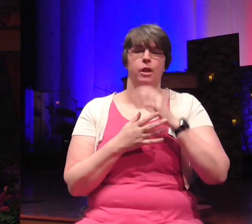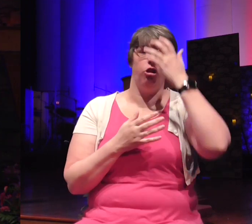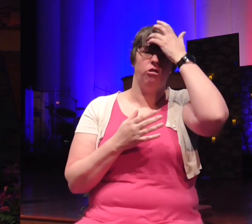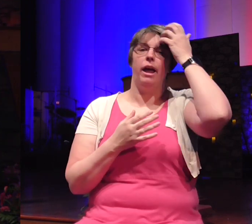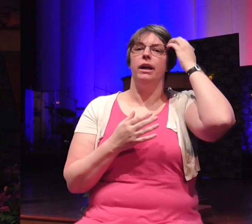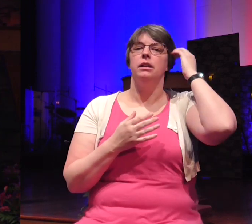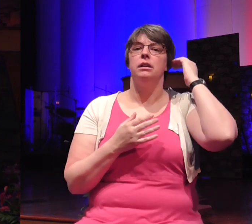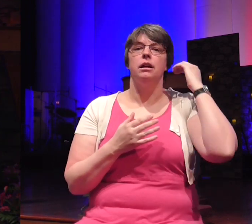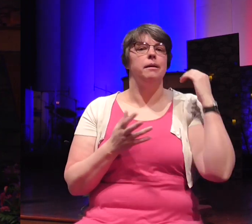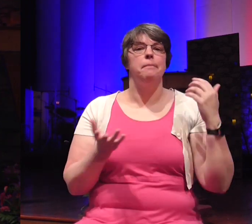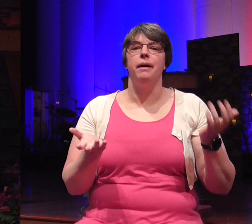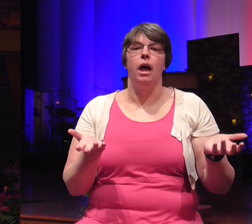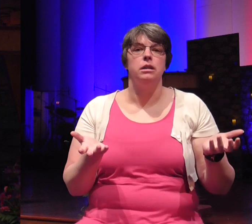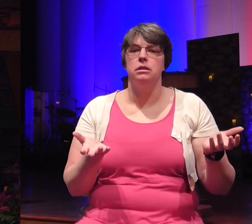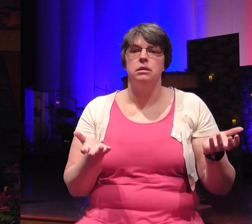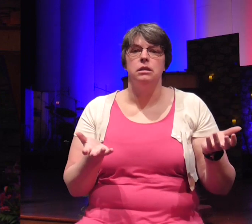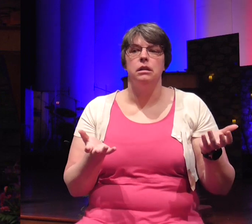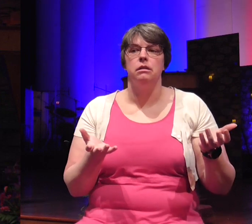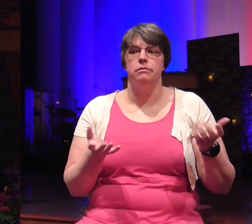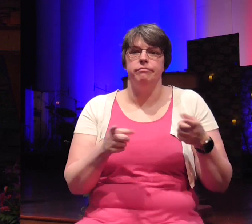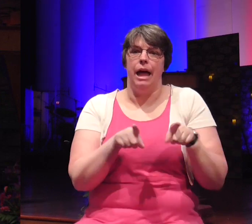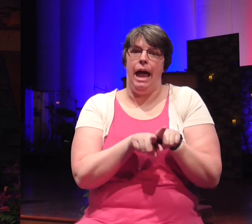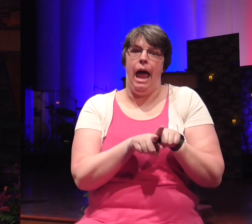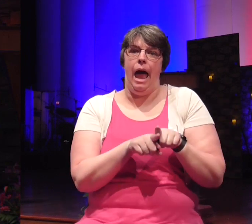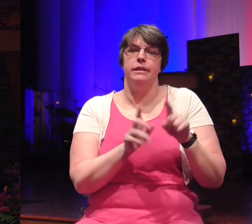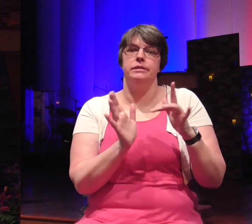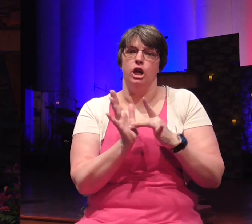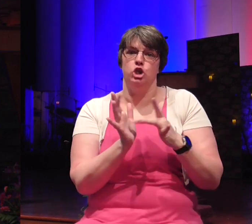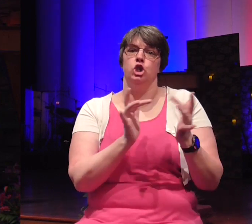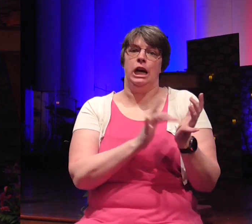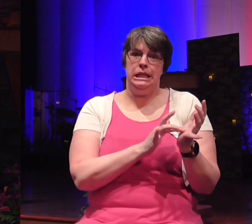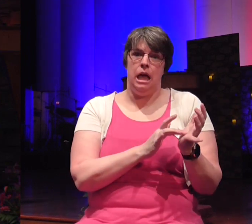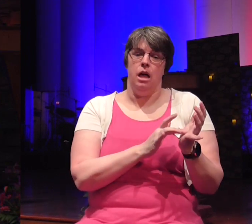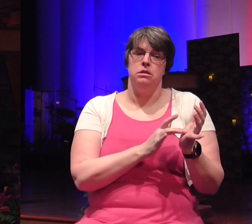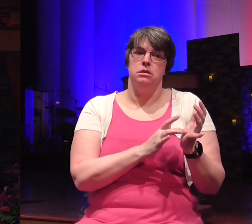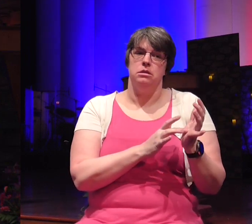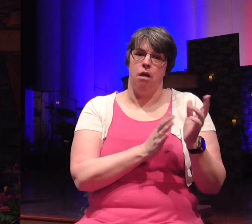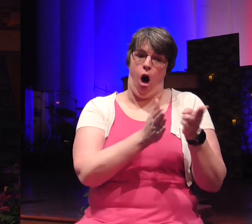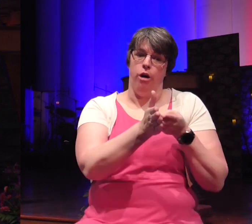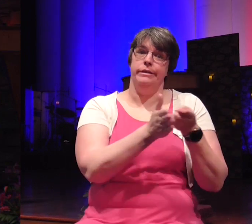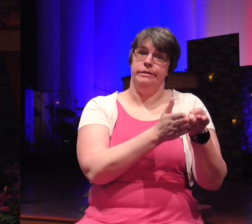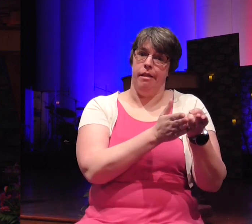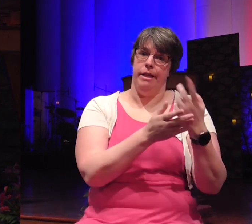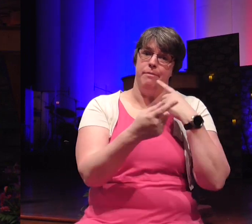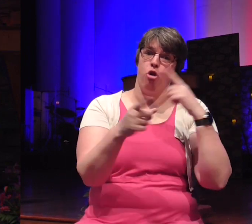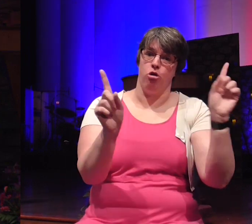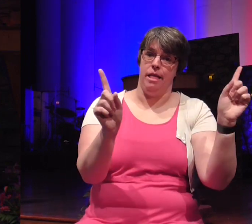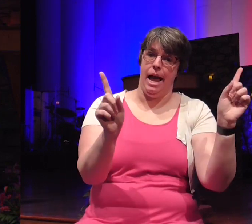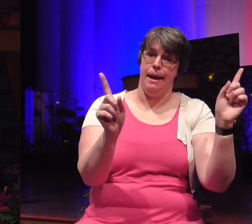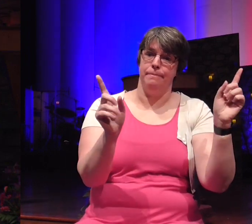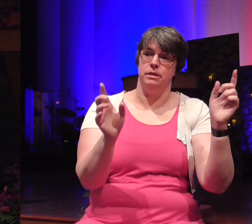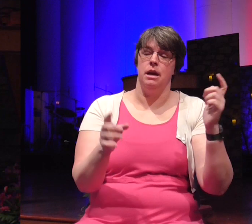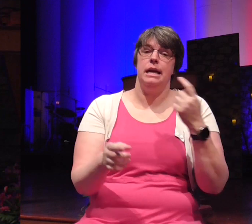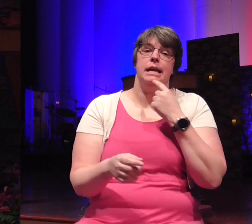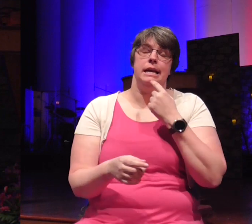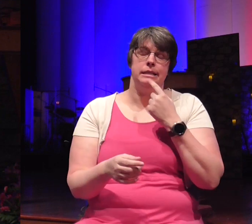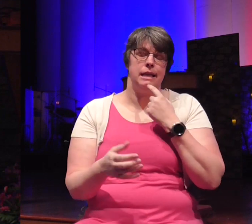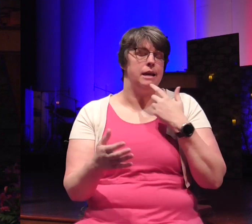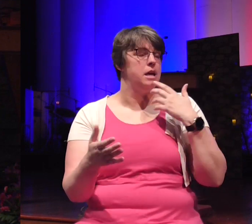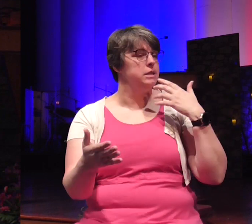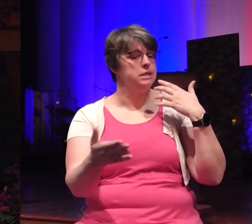And yet, as he very honestly and vulnerably proclaimed this, it's also reported he said,